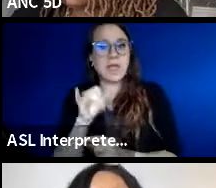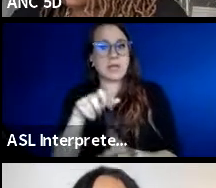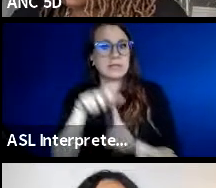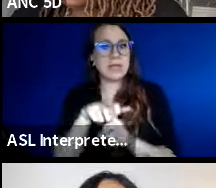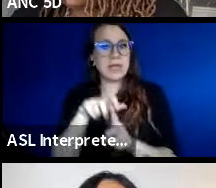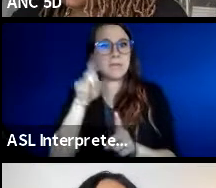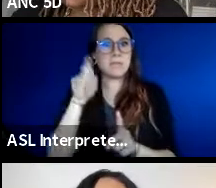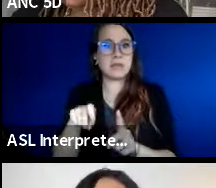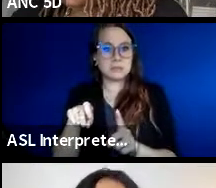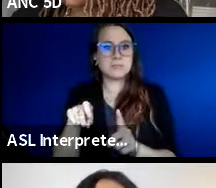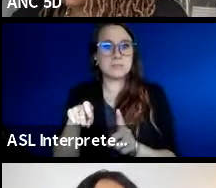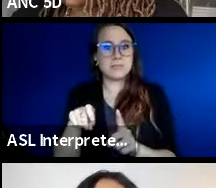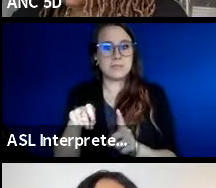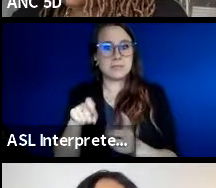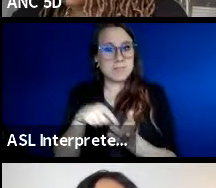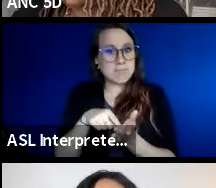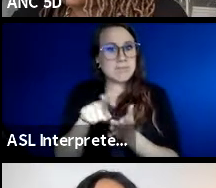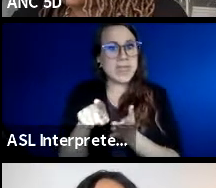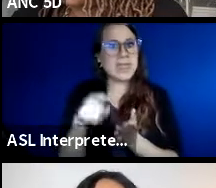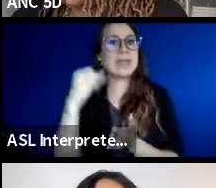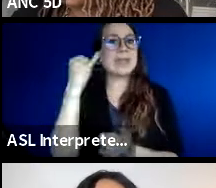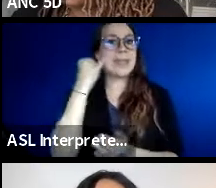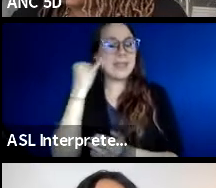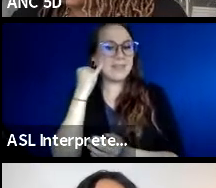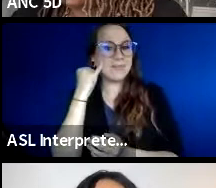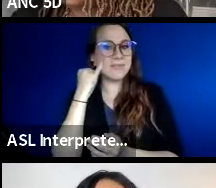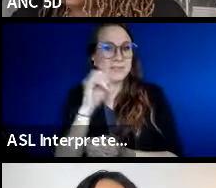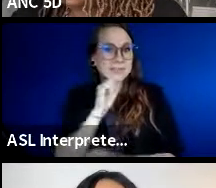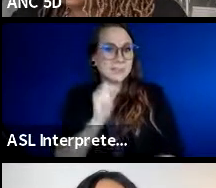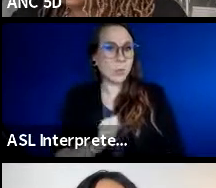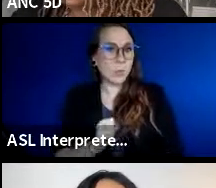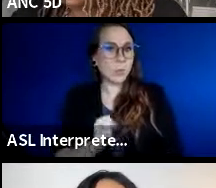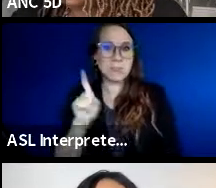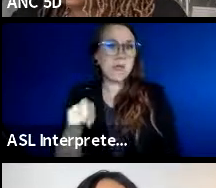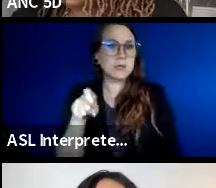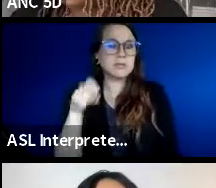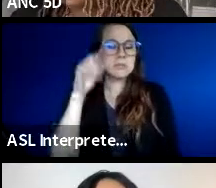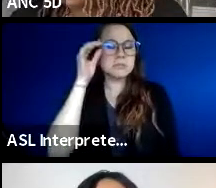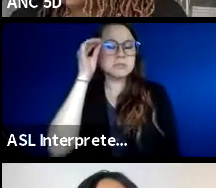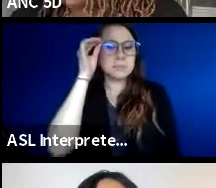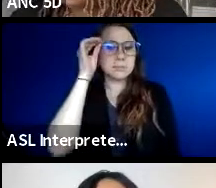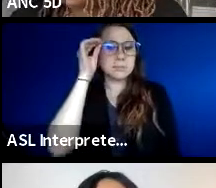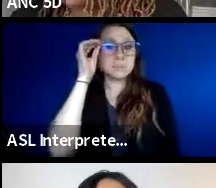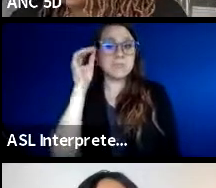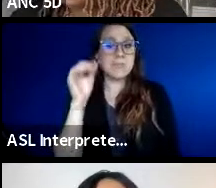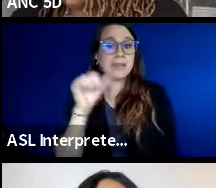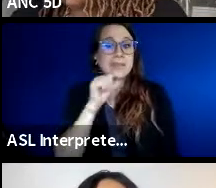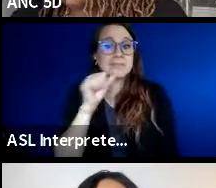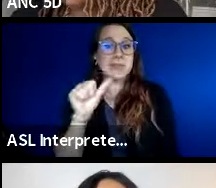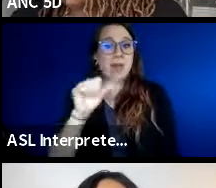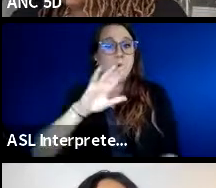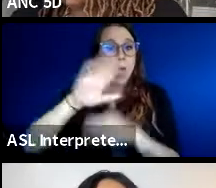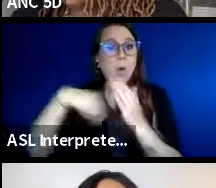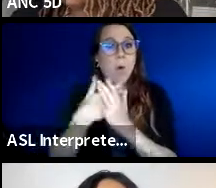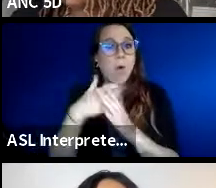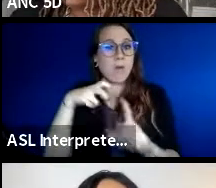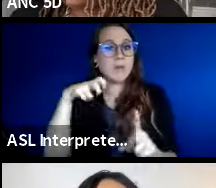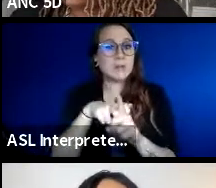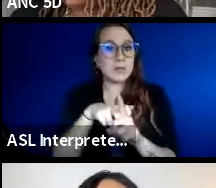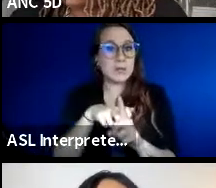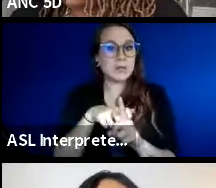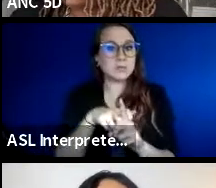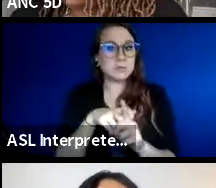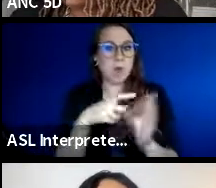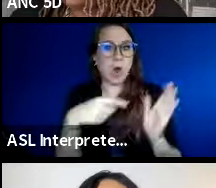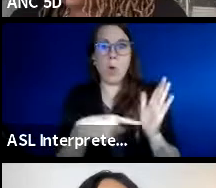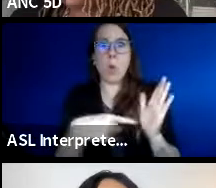to be adjudicated and paid if it is owed. And it is not all of the claims that are made are